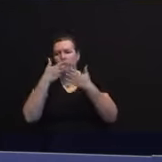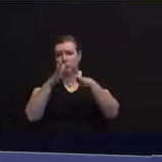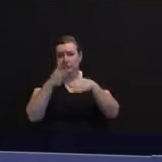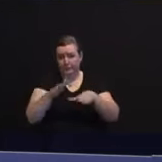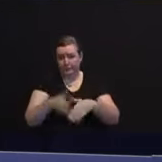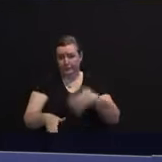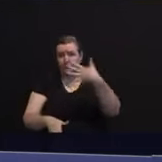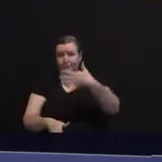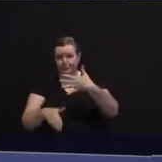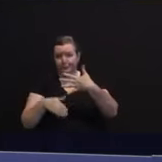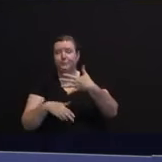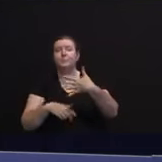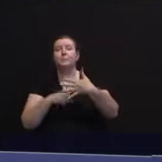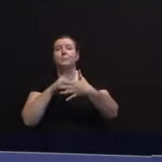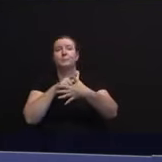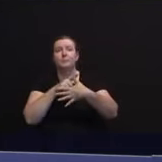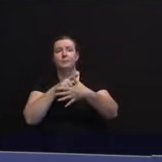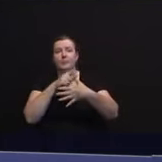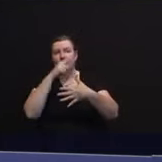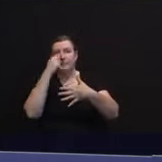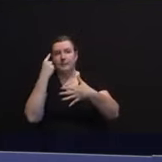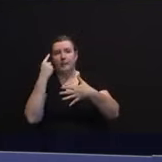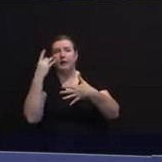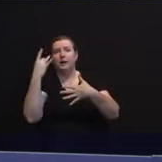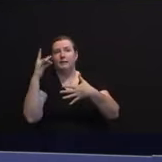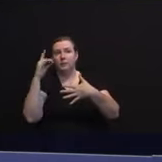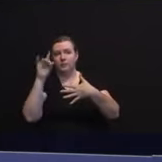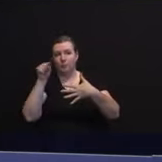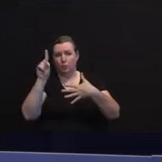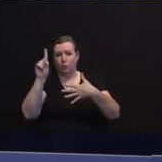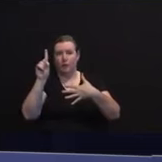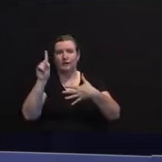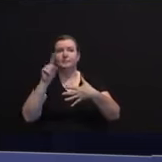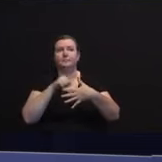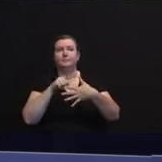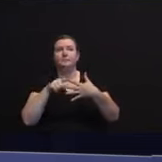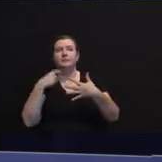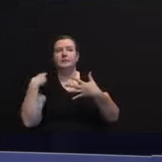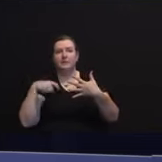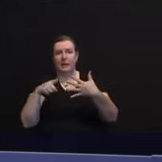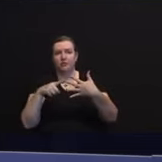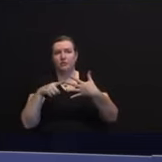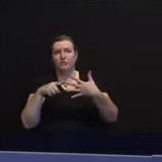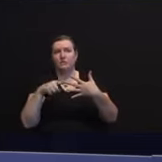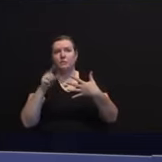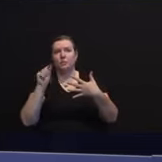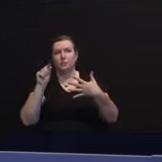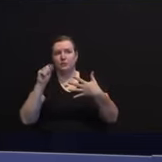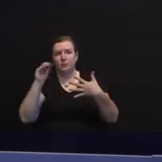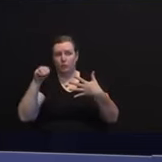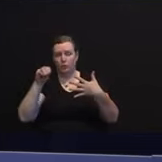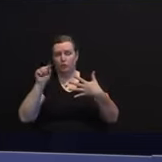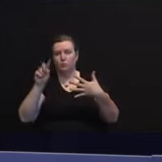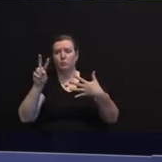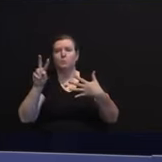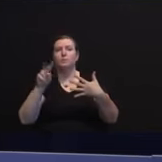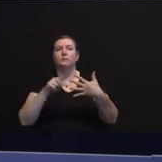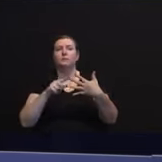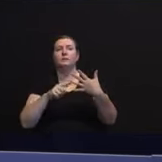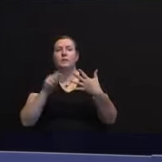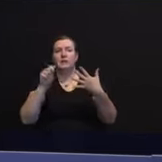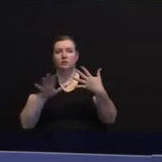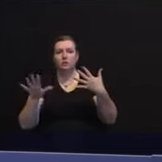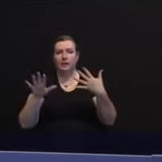54.1%, black, 18.1%, Hispanic, the highest at 20.2%, Asian, 5.5%, and other